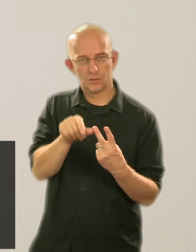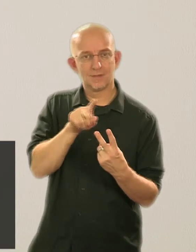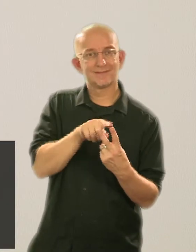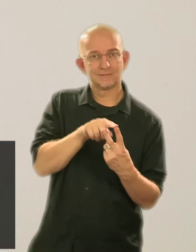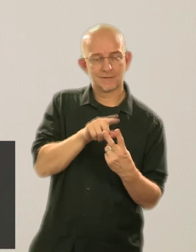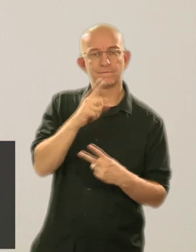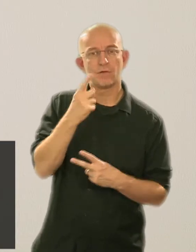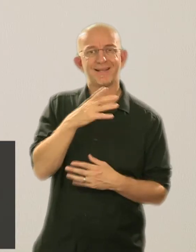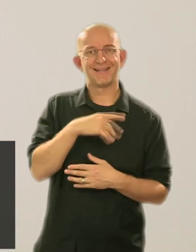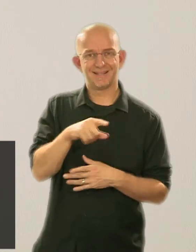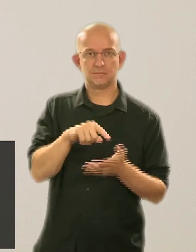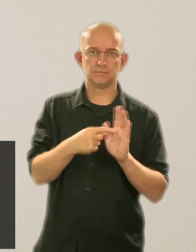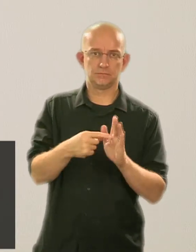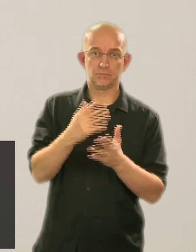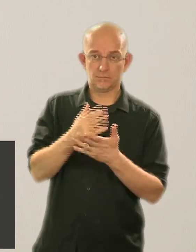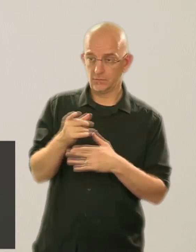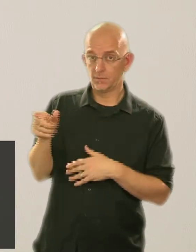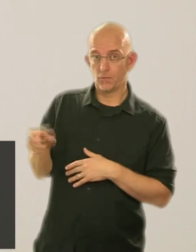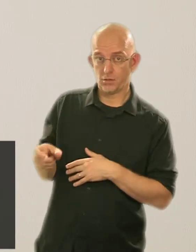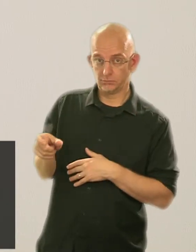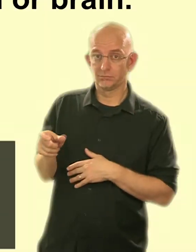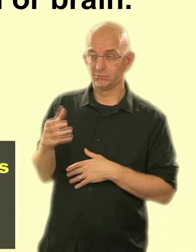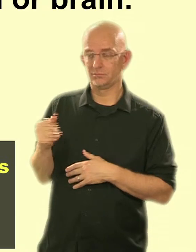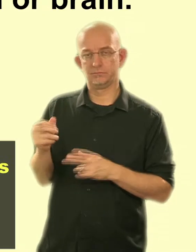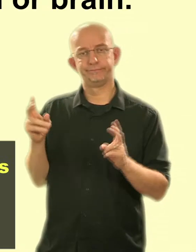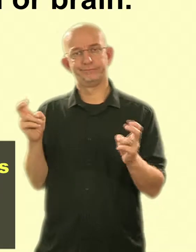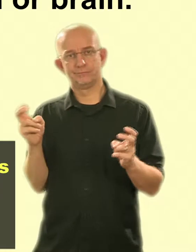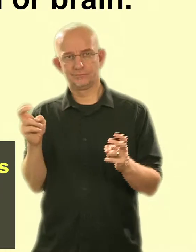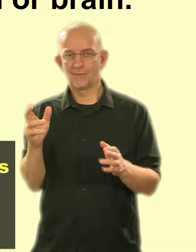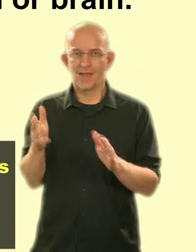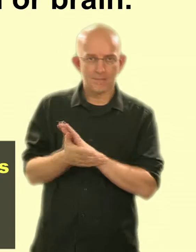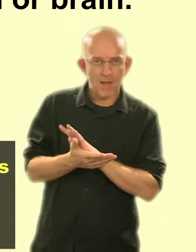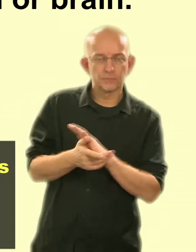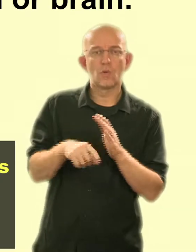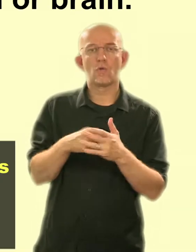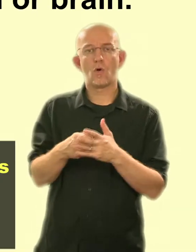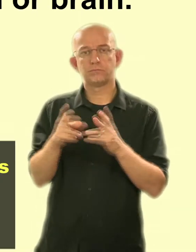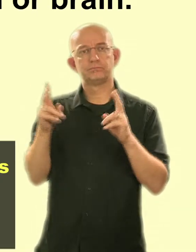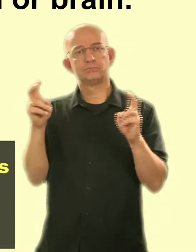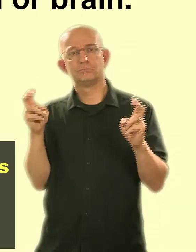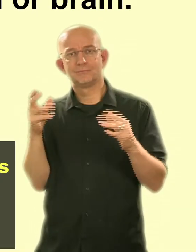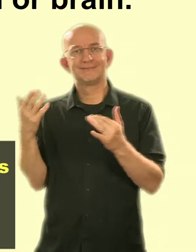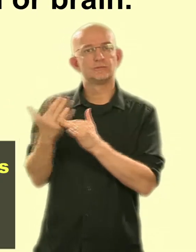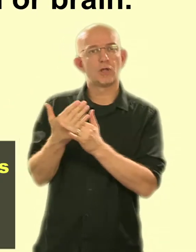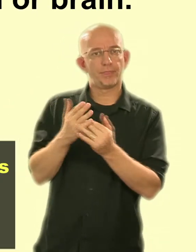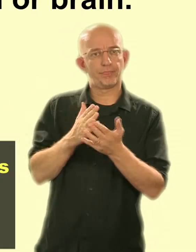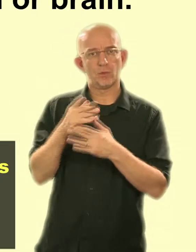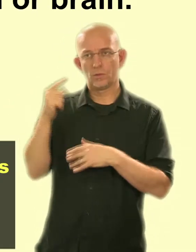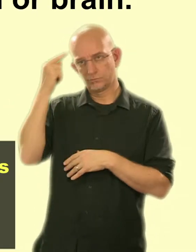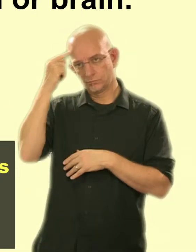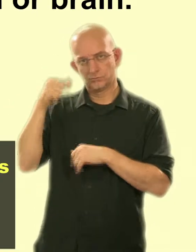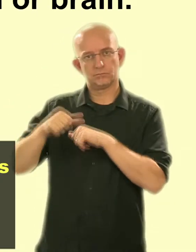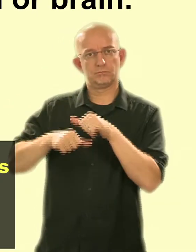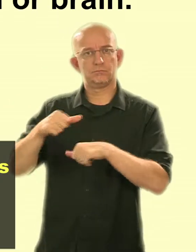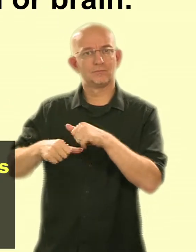themselves. There are two stages to this process. You must first determine if the person has an